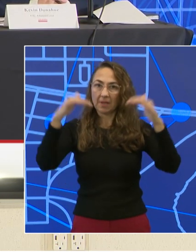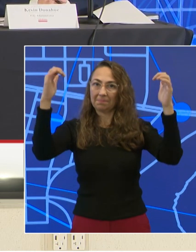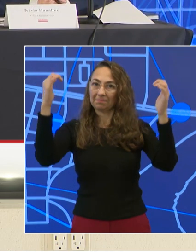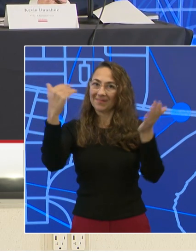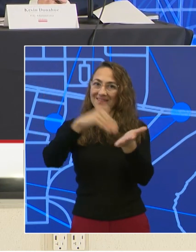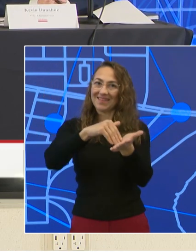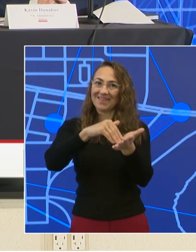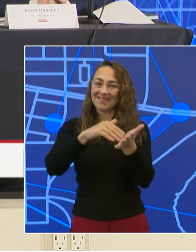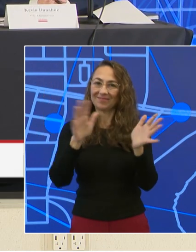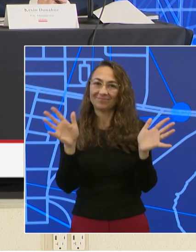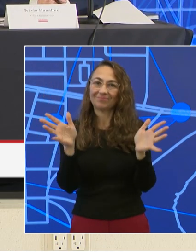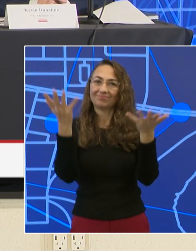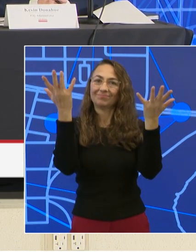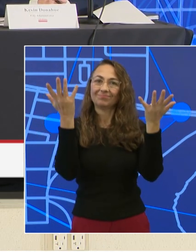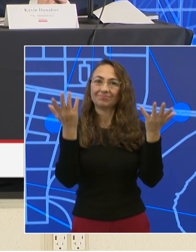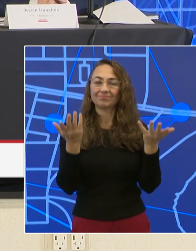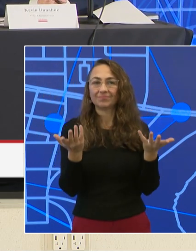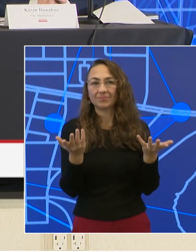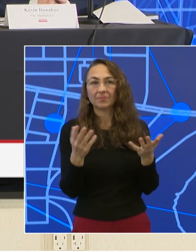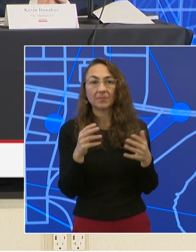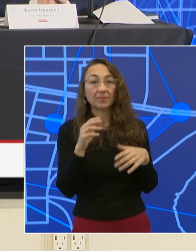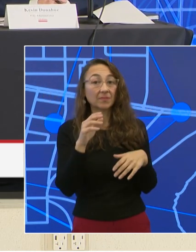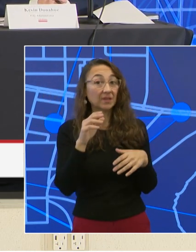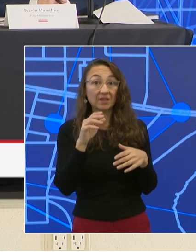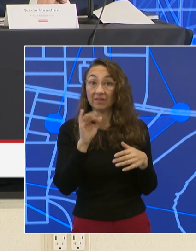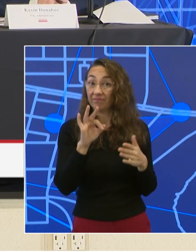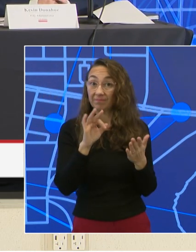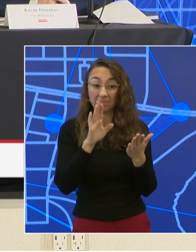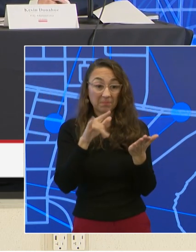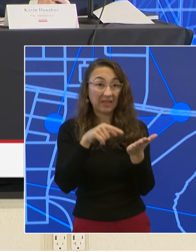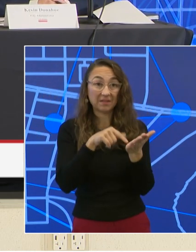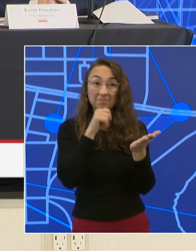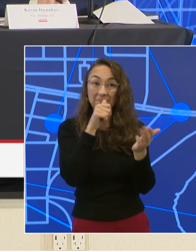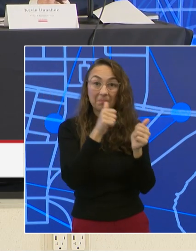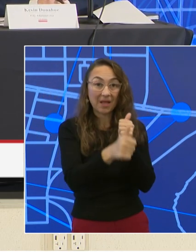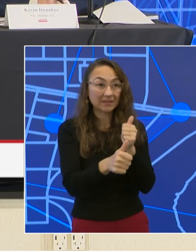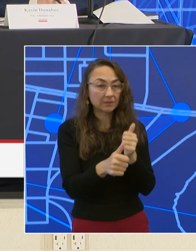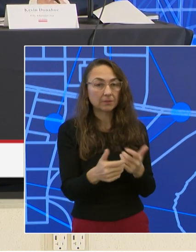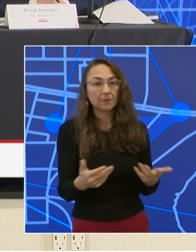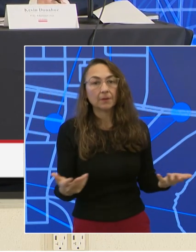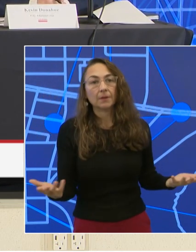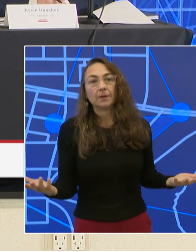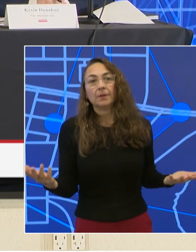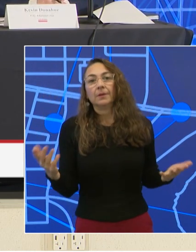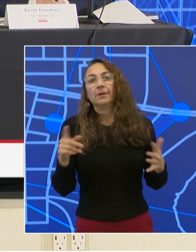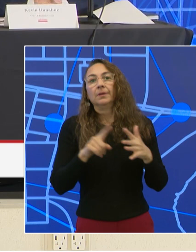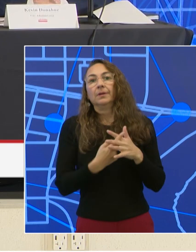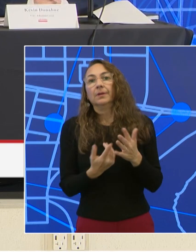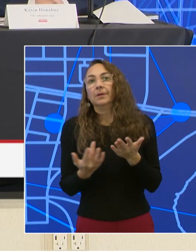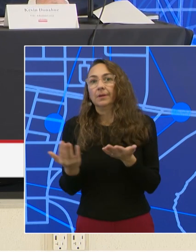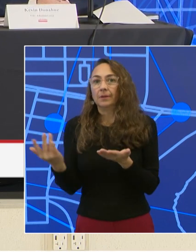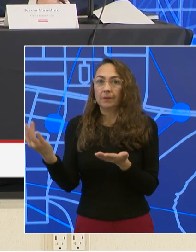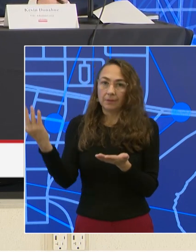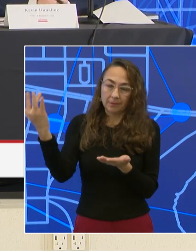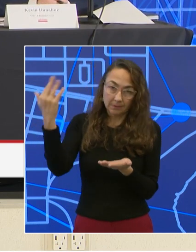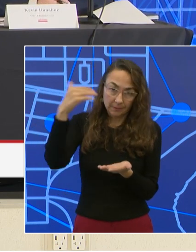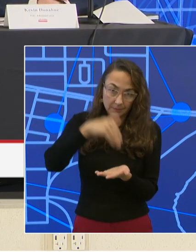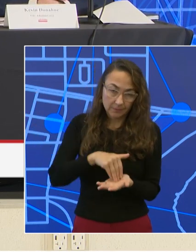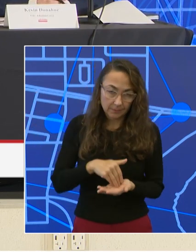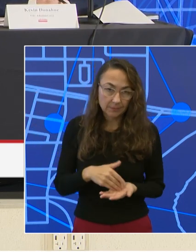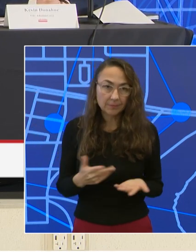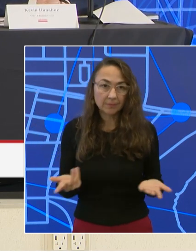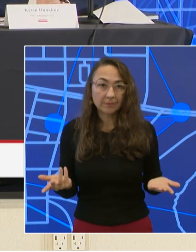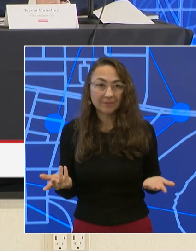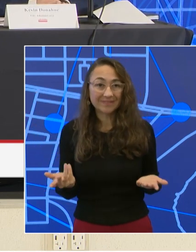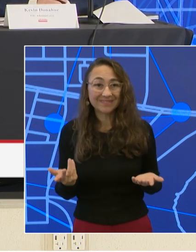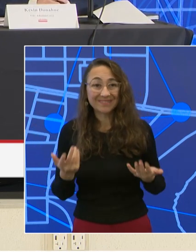doesn't pass, we would go back to square one. And the Park Service would still have 177 acres that is a